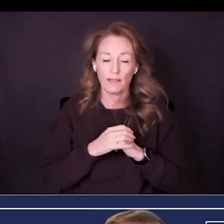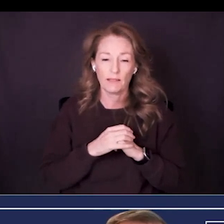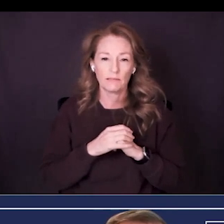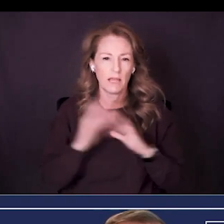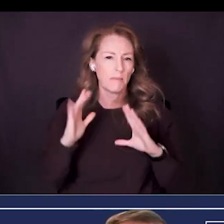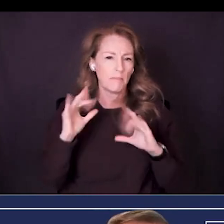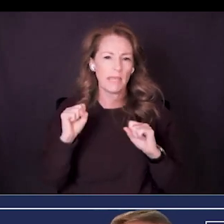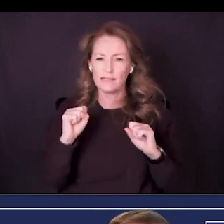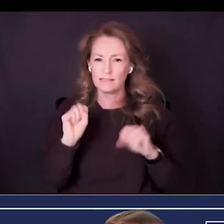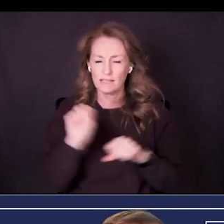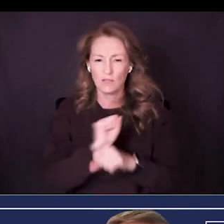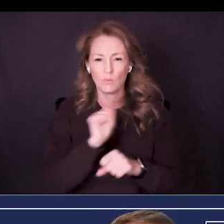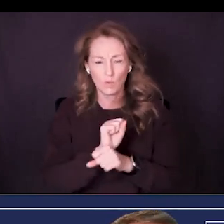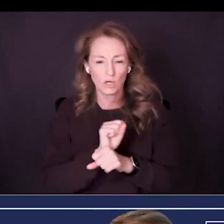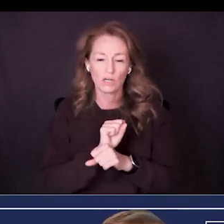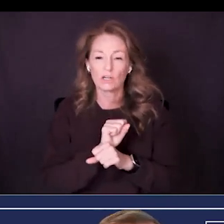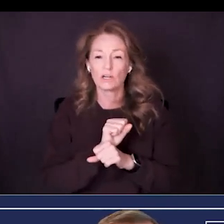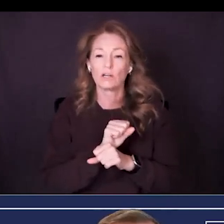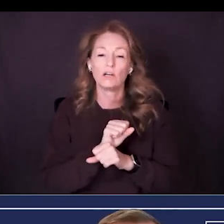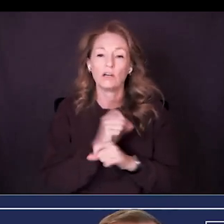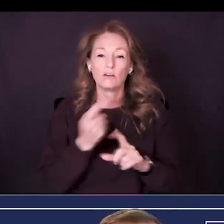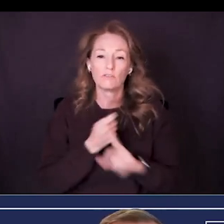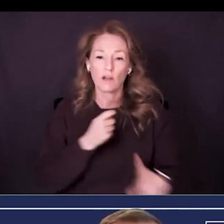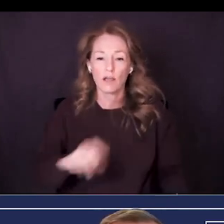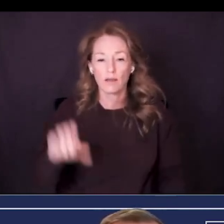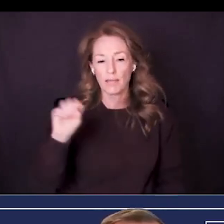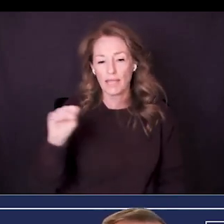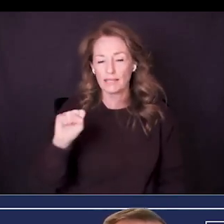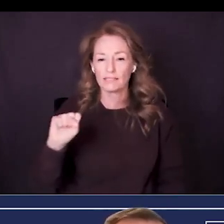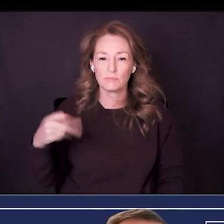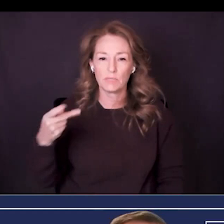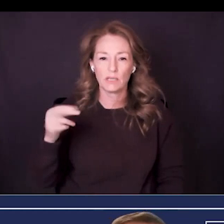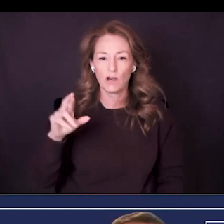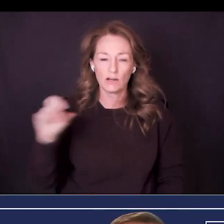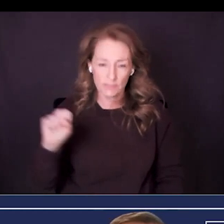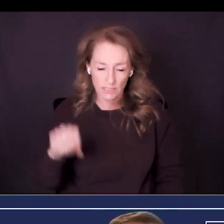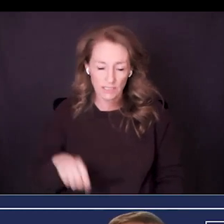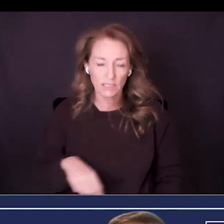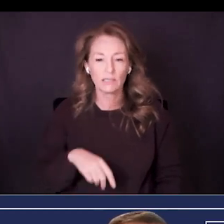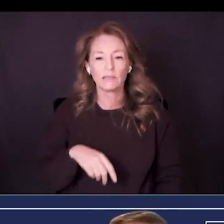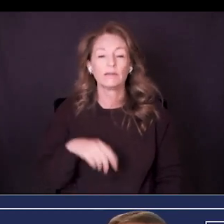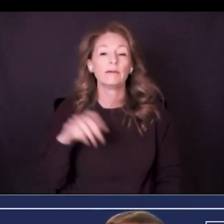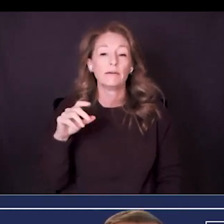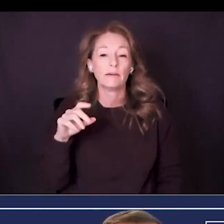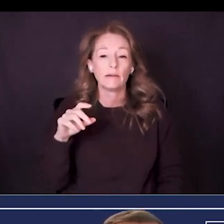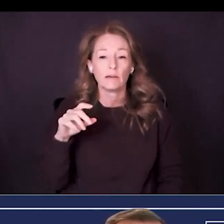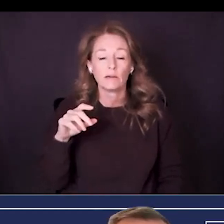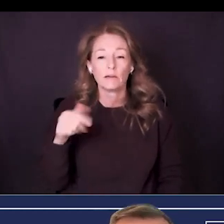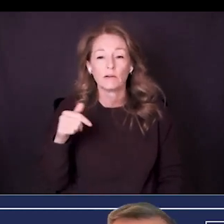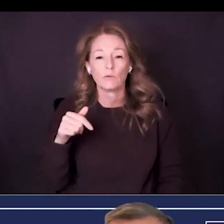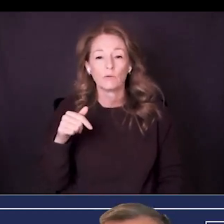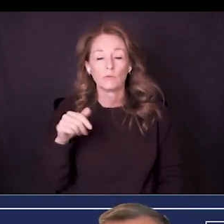work that's come out of partnership with SPRC, Action Alliance, Ad Council, which is the formative